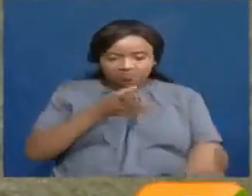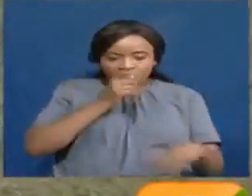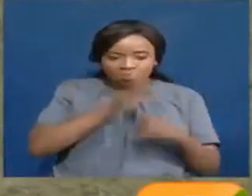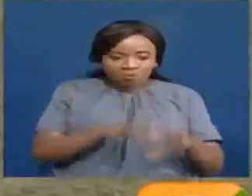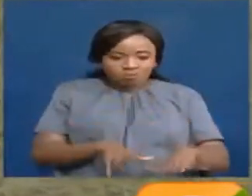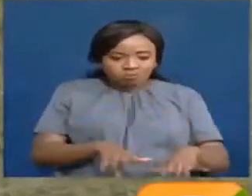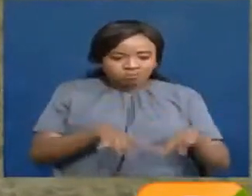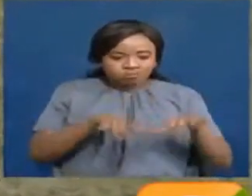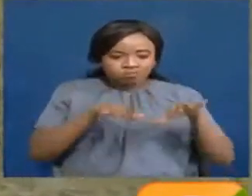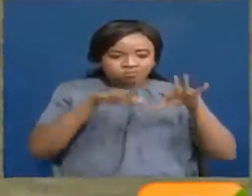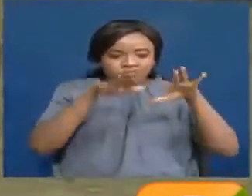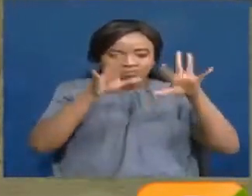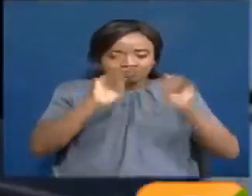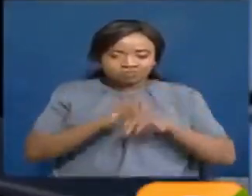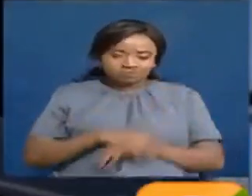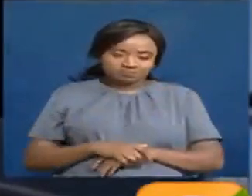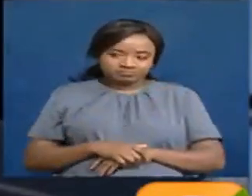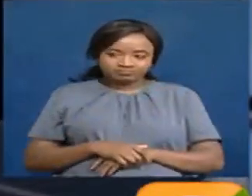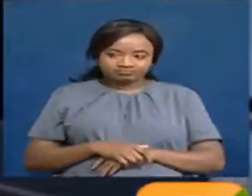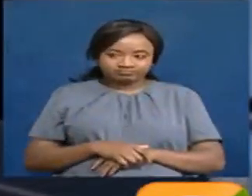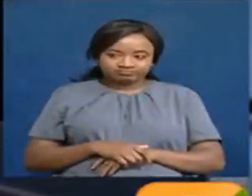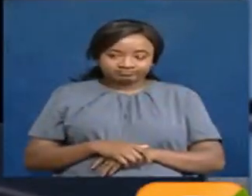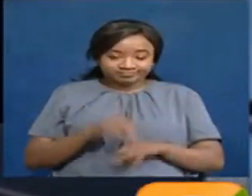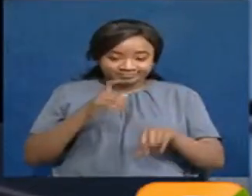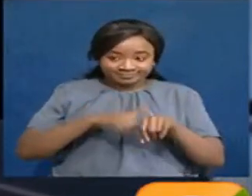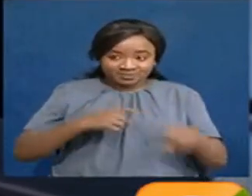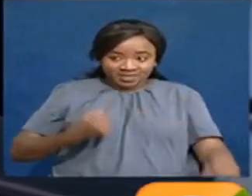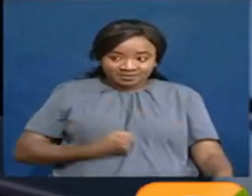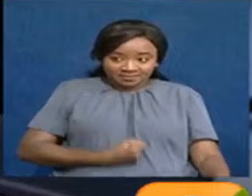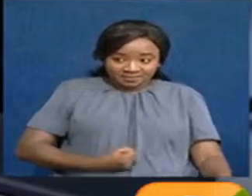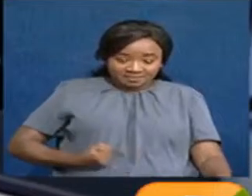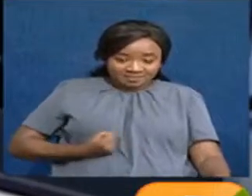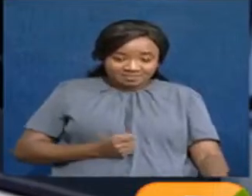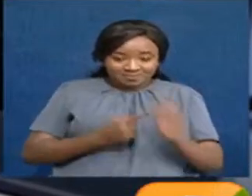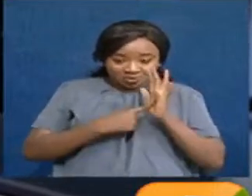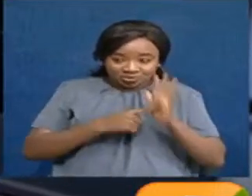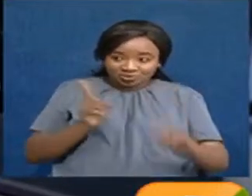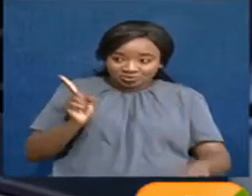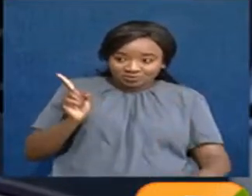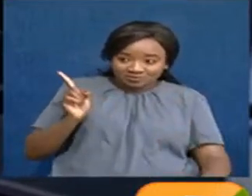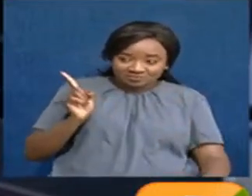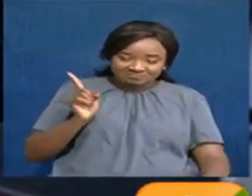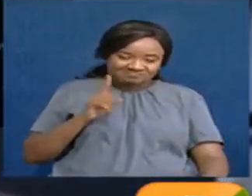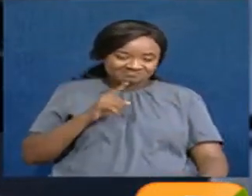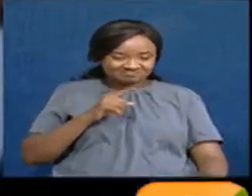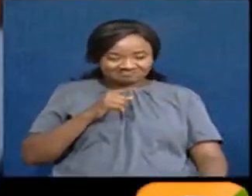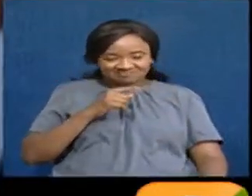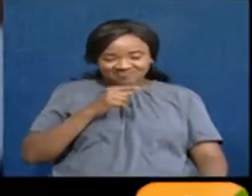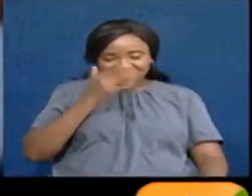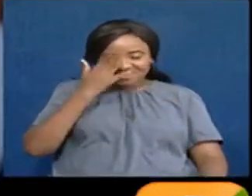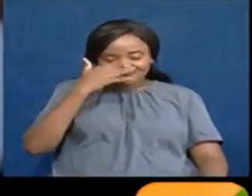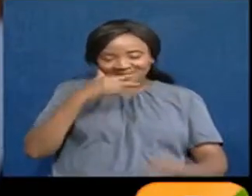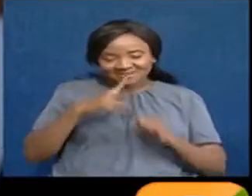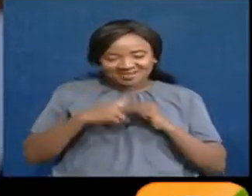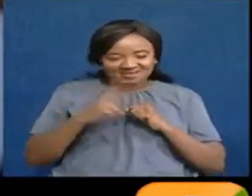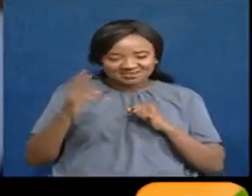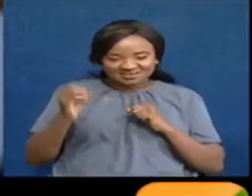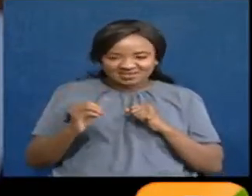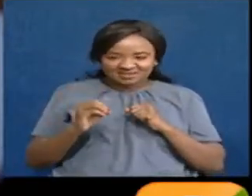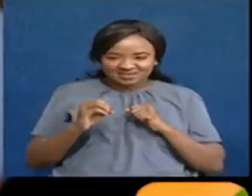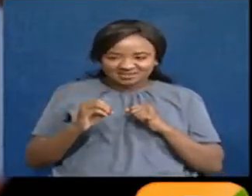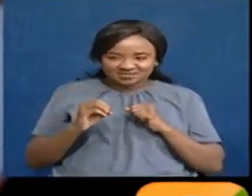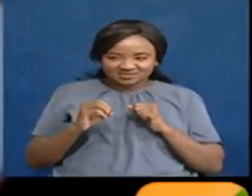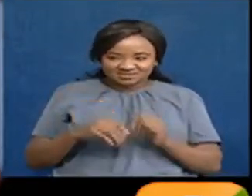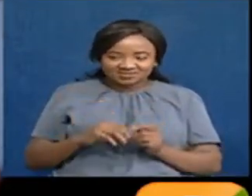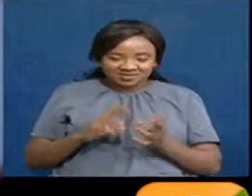to climate change. An ultrasound conducted showed that a 70-day-old male fetus, the product of the embryo transfer, had